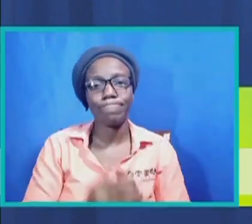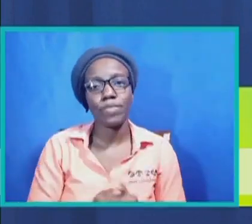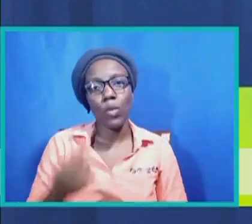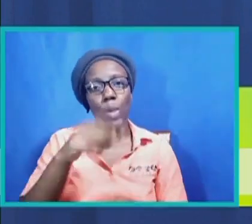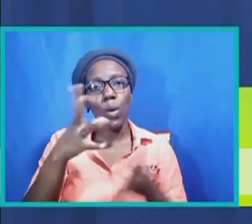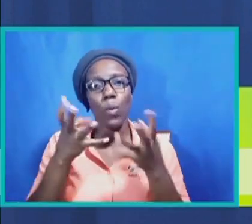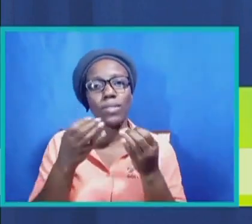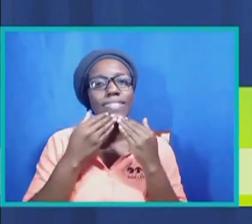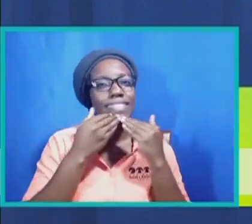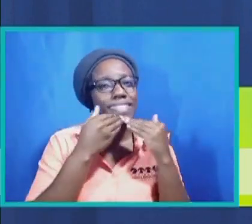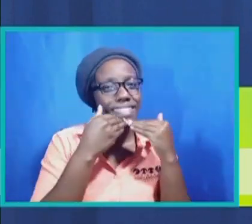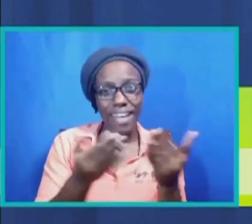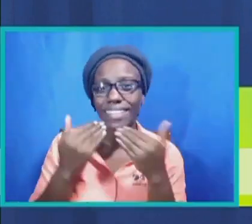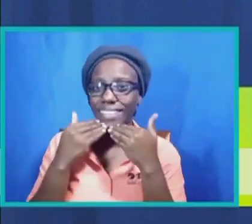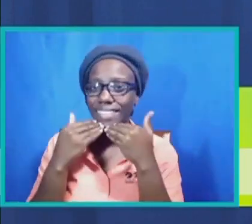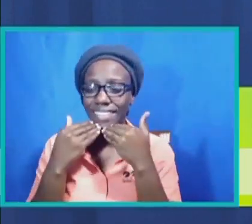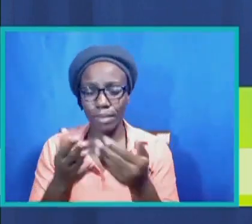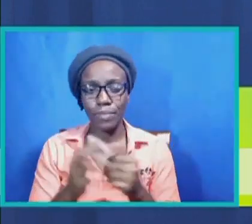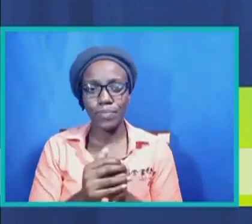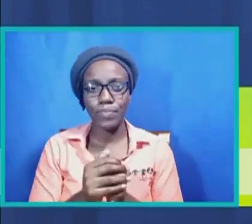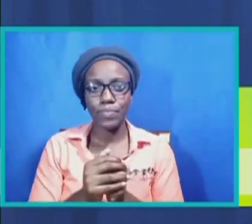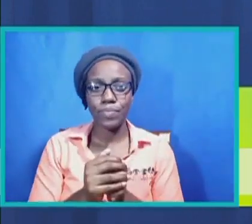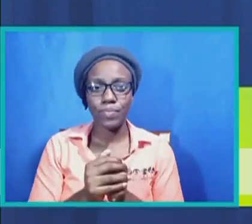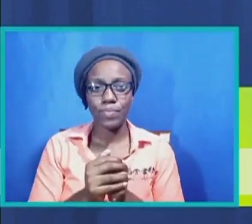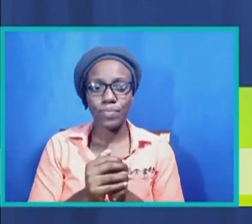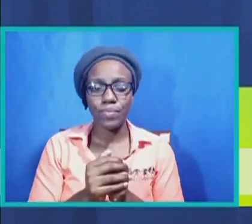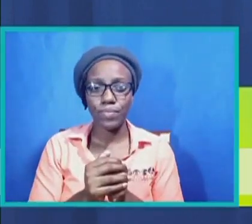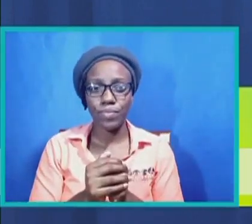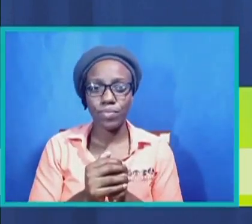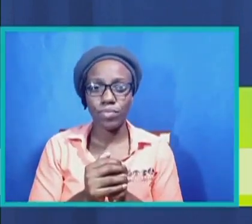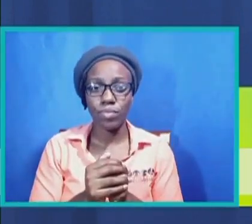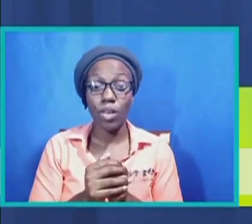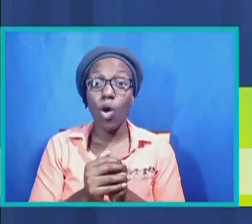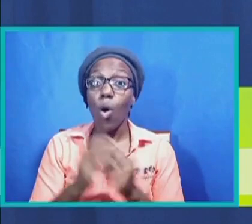well, looking at the individuals who would have called via